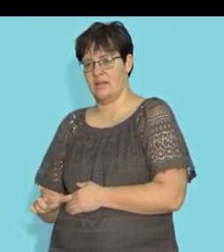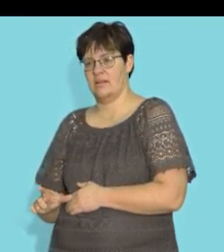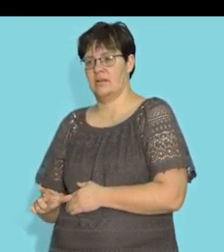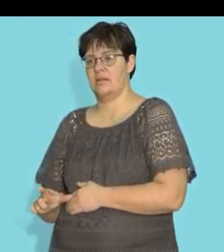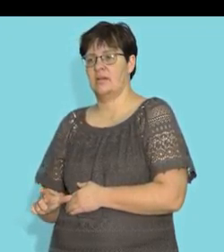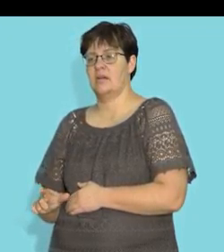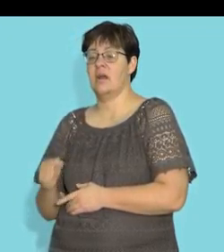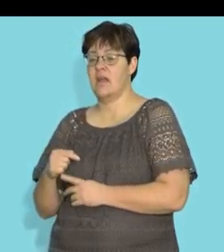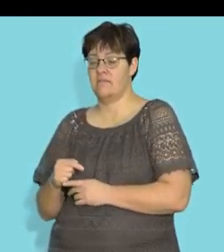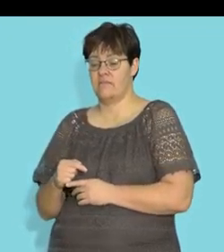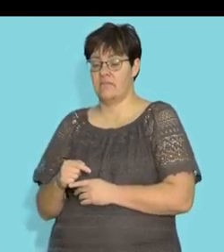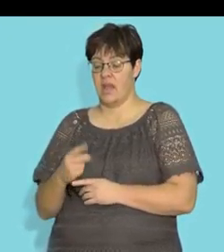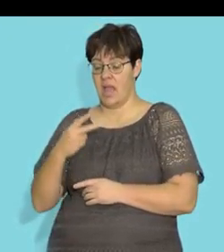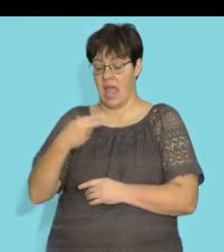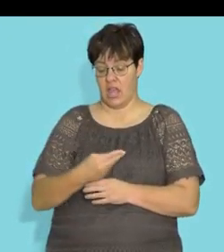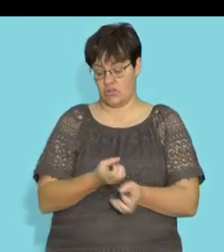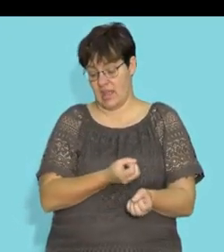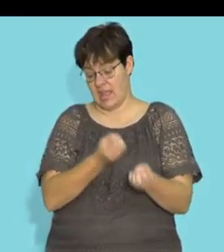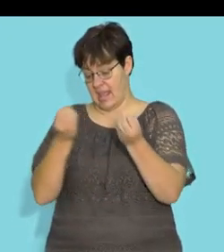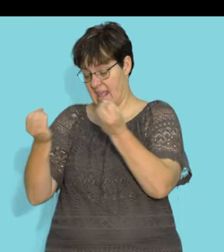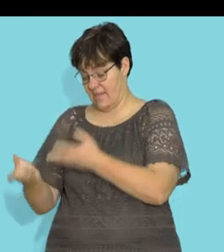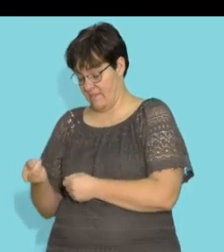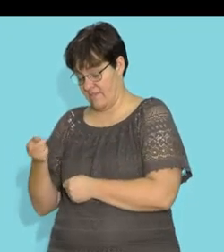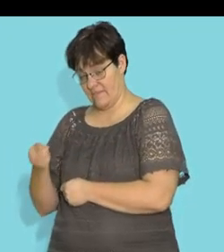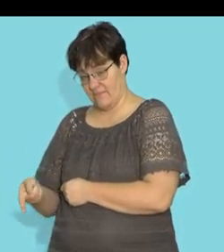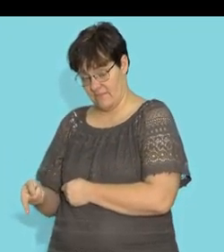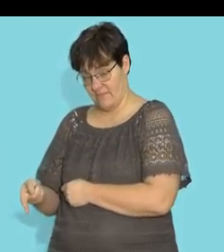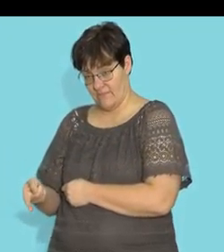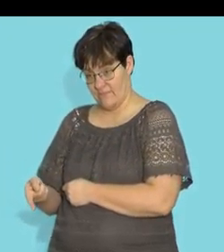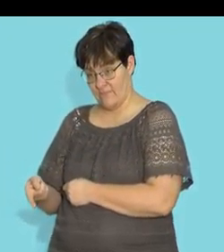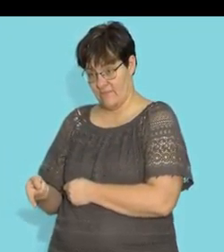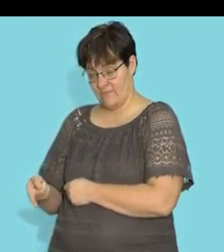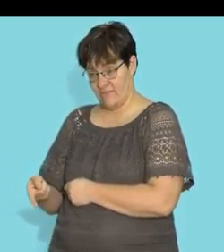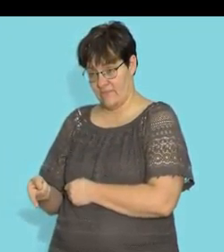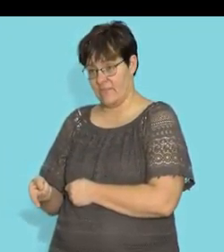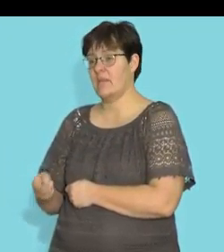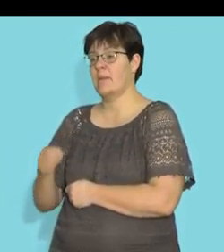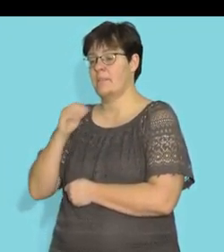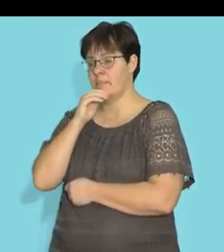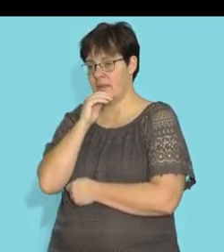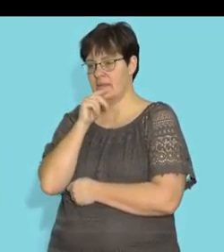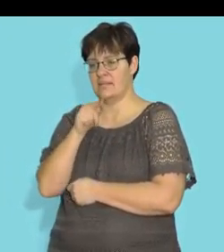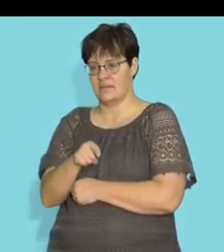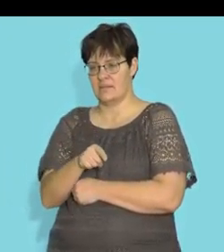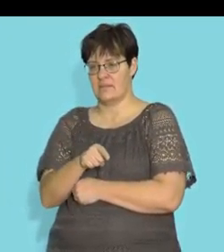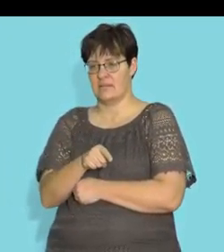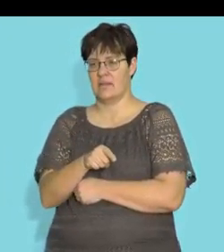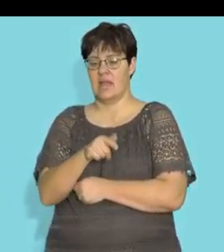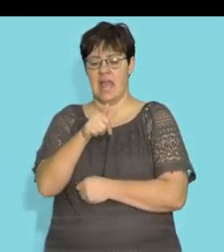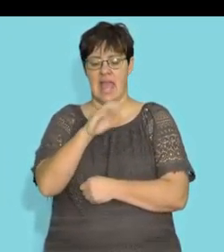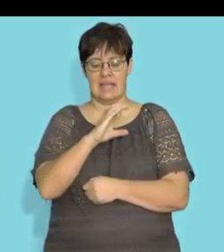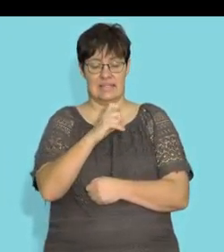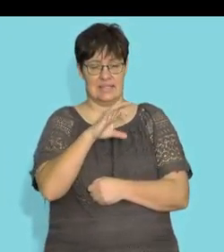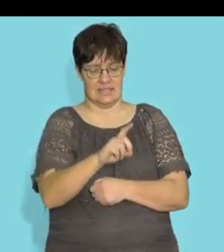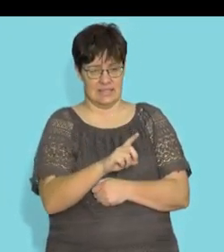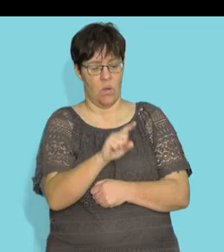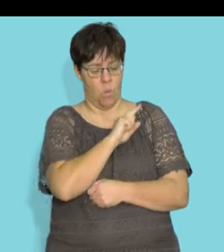the hydronium ion will then, in the reverse reaction, give the proton to